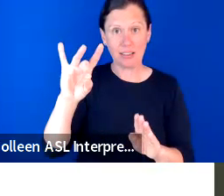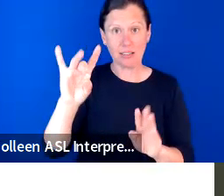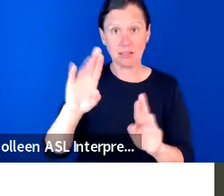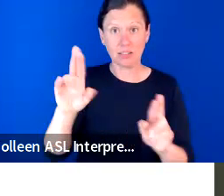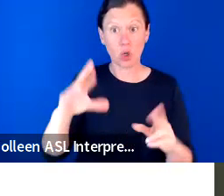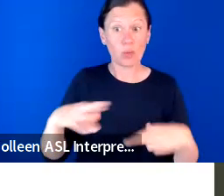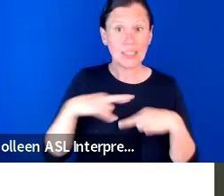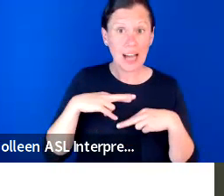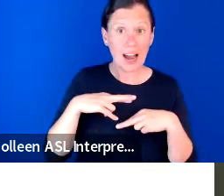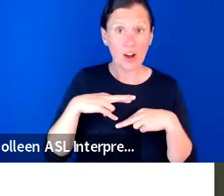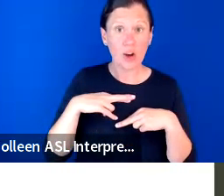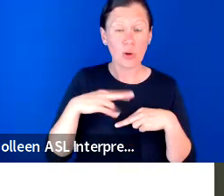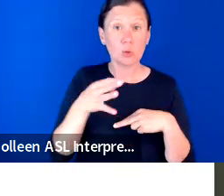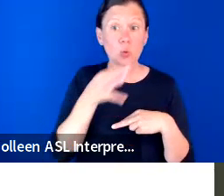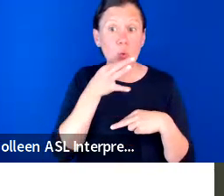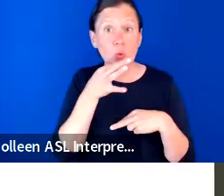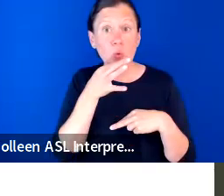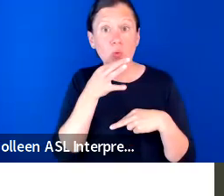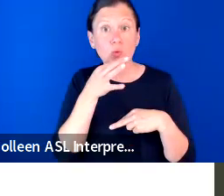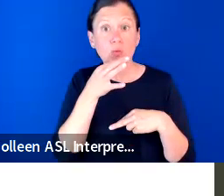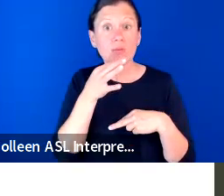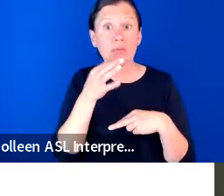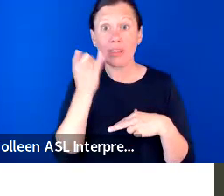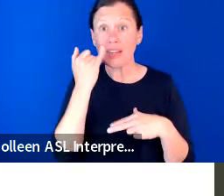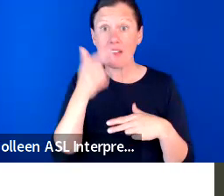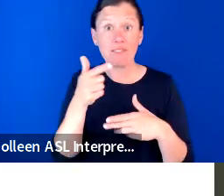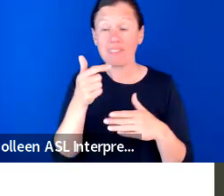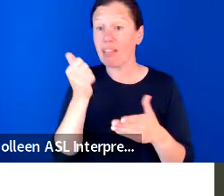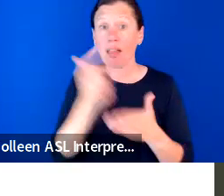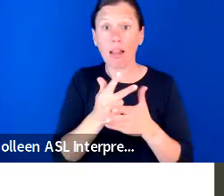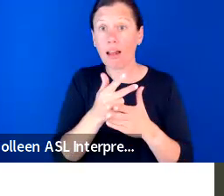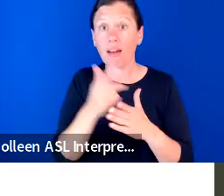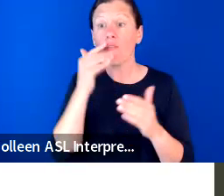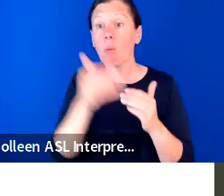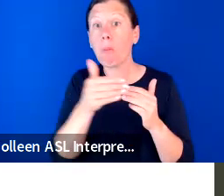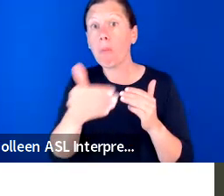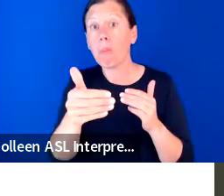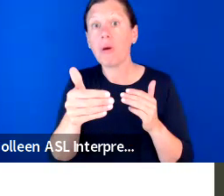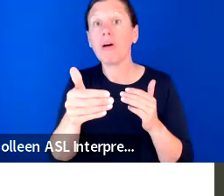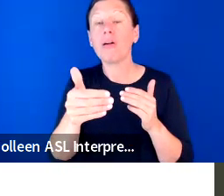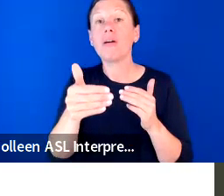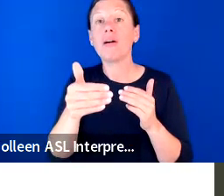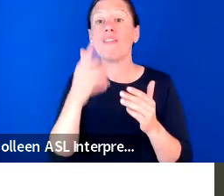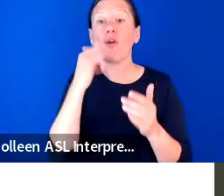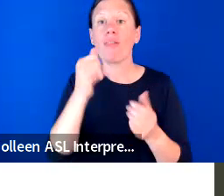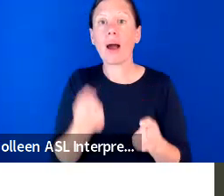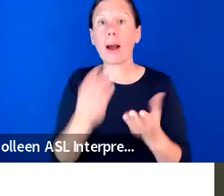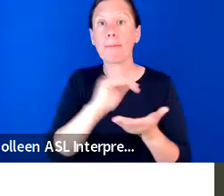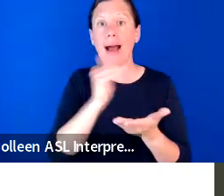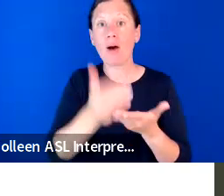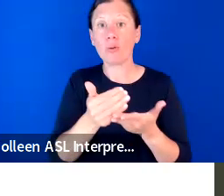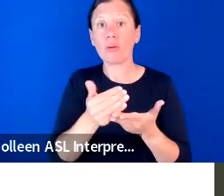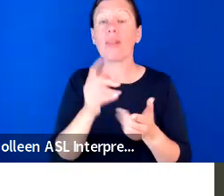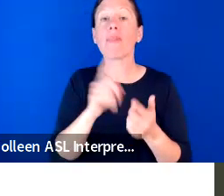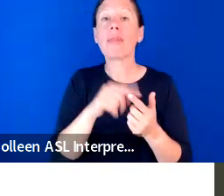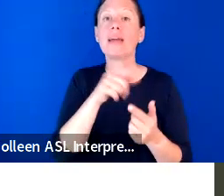that 10-year pathway, you can earn 10% of the benefit amount for each year that you work. So for